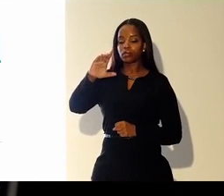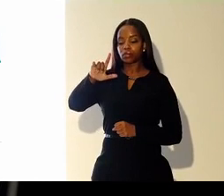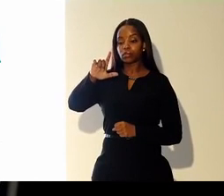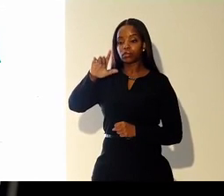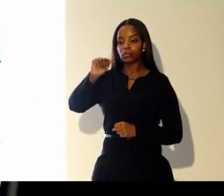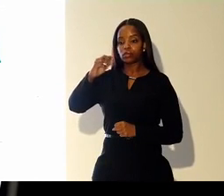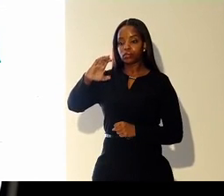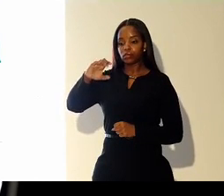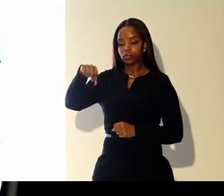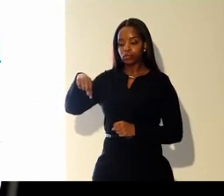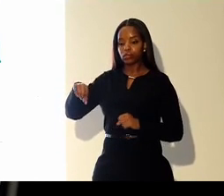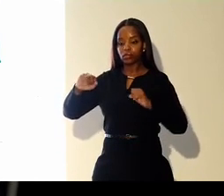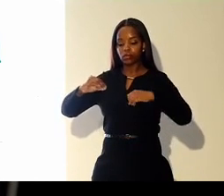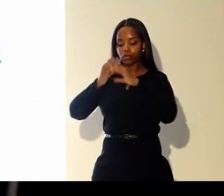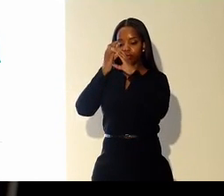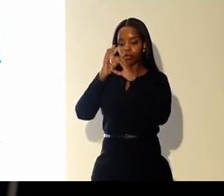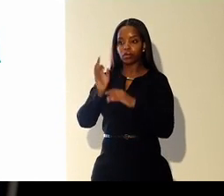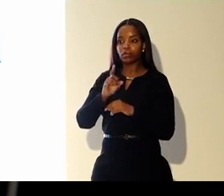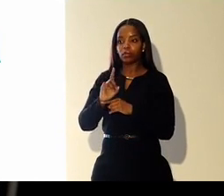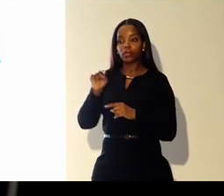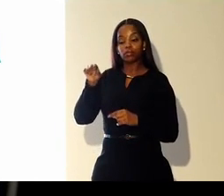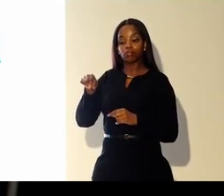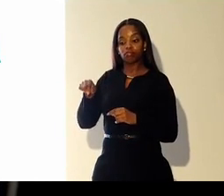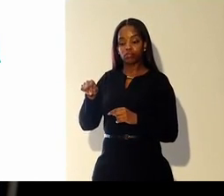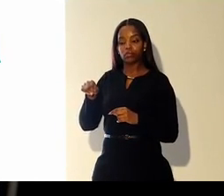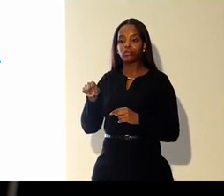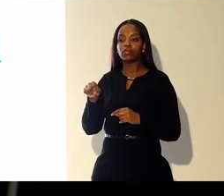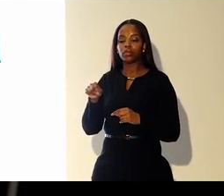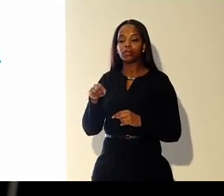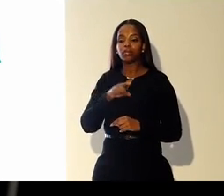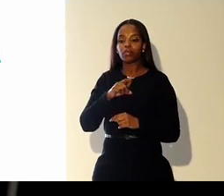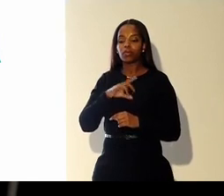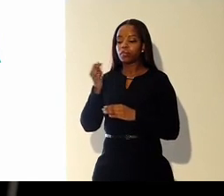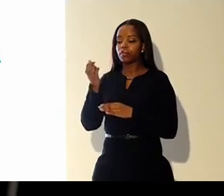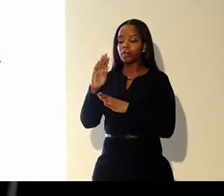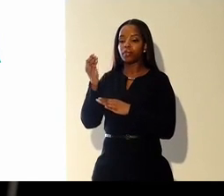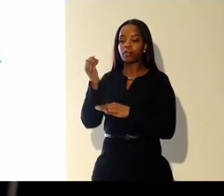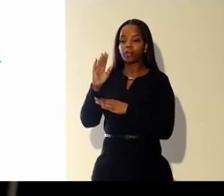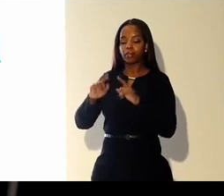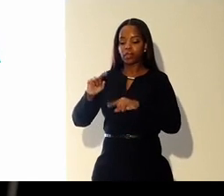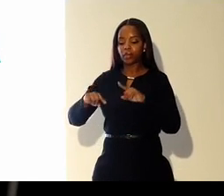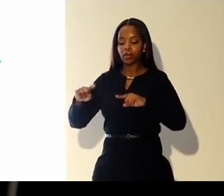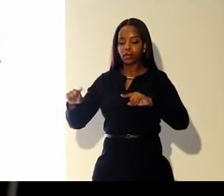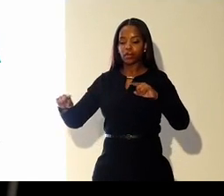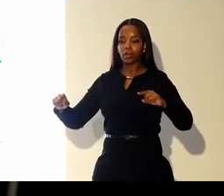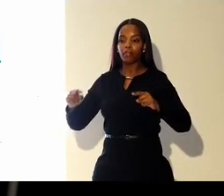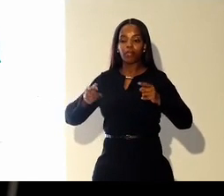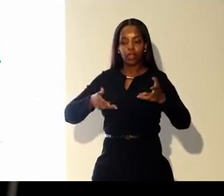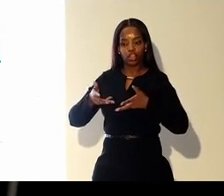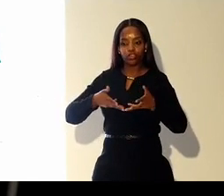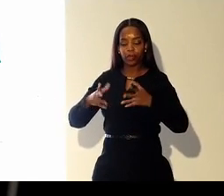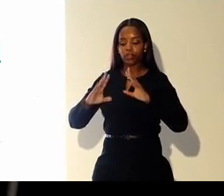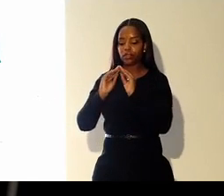Nedlac has focused on influencing policy and legislation, hosting several significant engagements and summits,